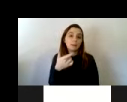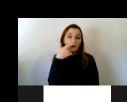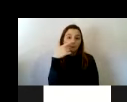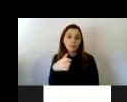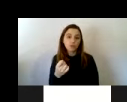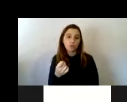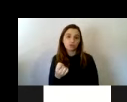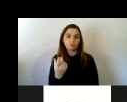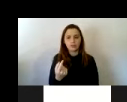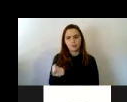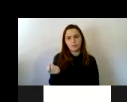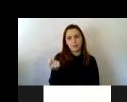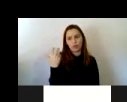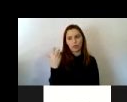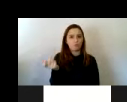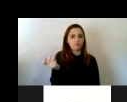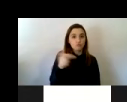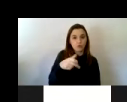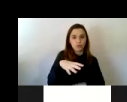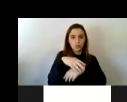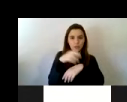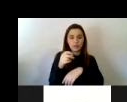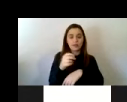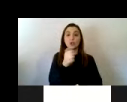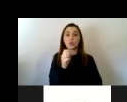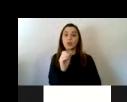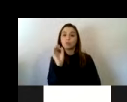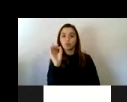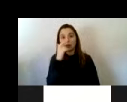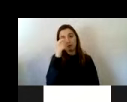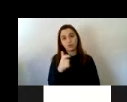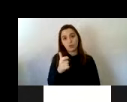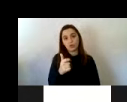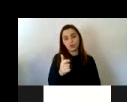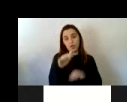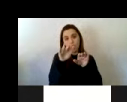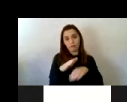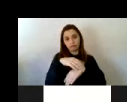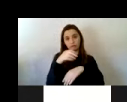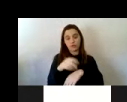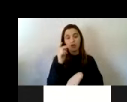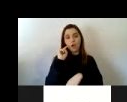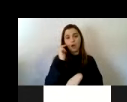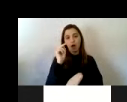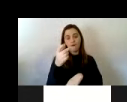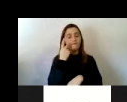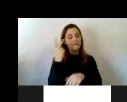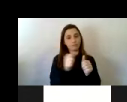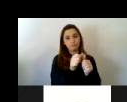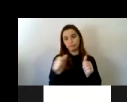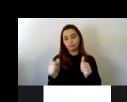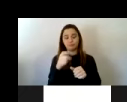Sweden, and also 50% of them, yeah, people, they have been living Sweden all their lives. And this will lead to a